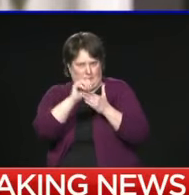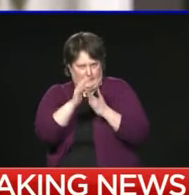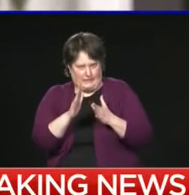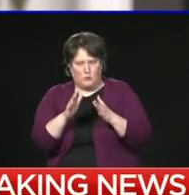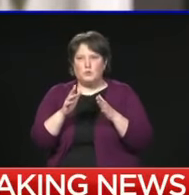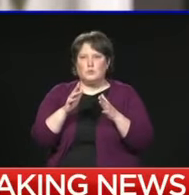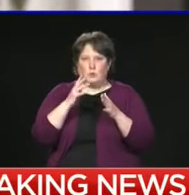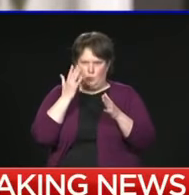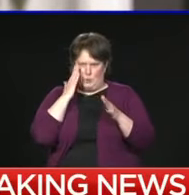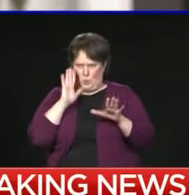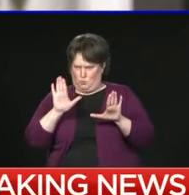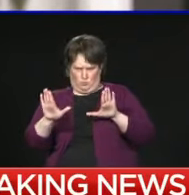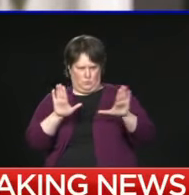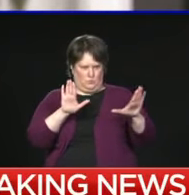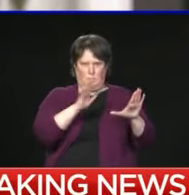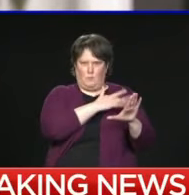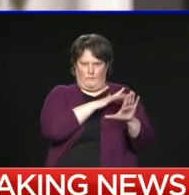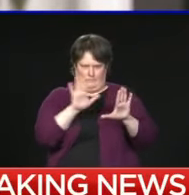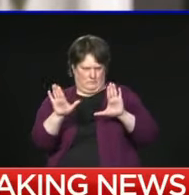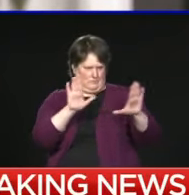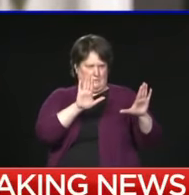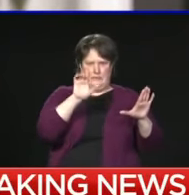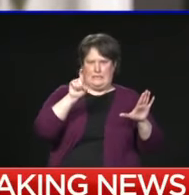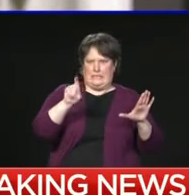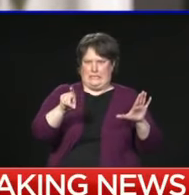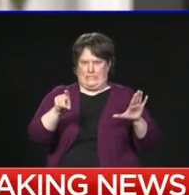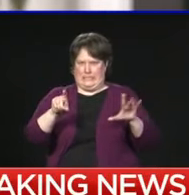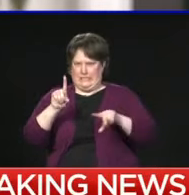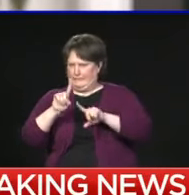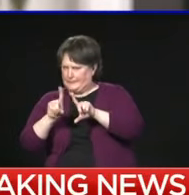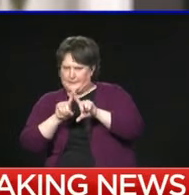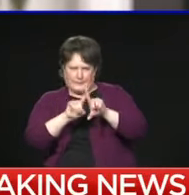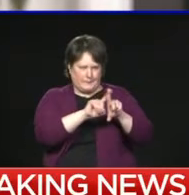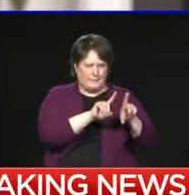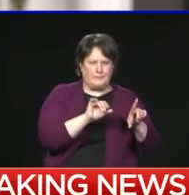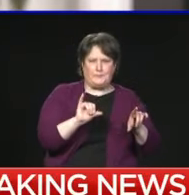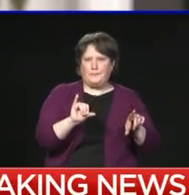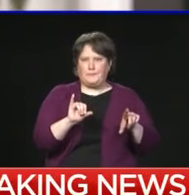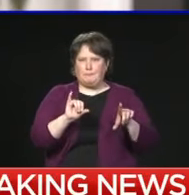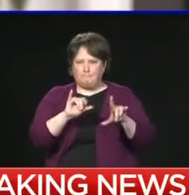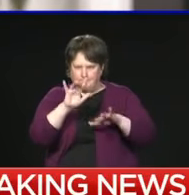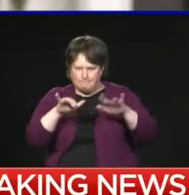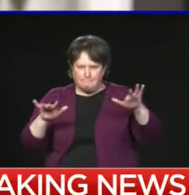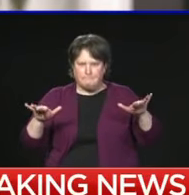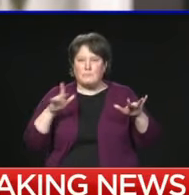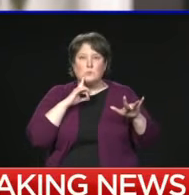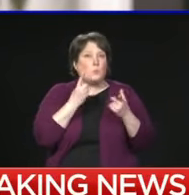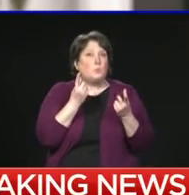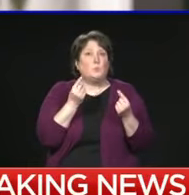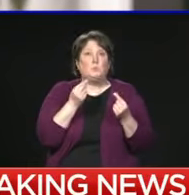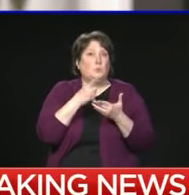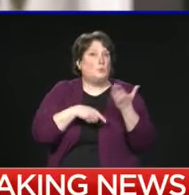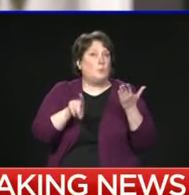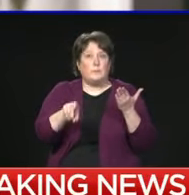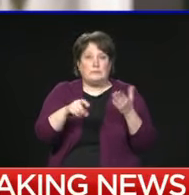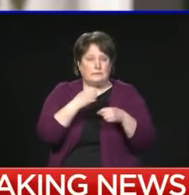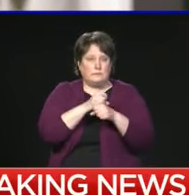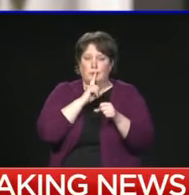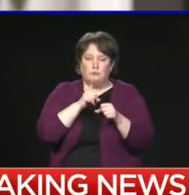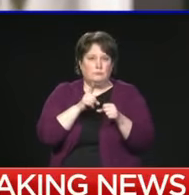First Ministers. We know that needs are different across the country and at different times. We will do everything we can